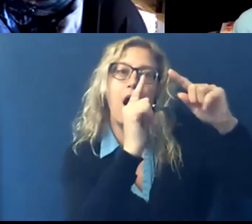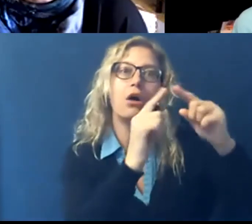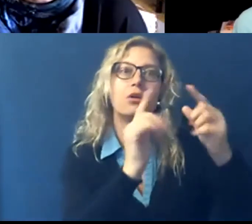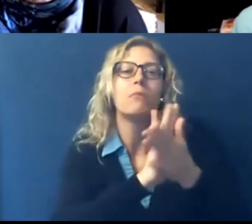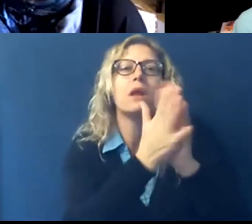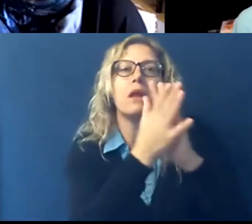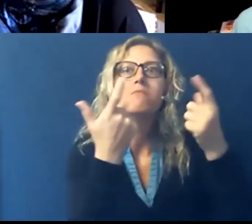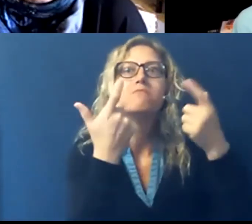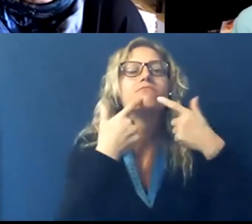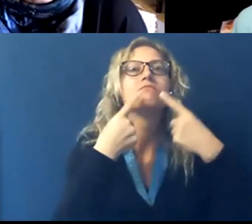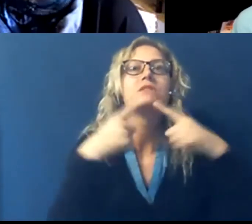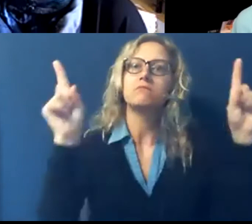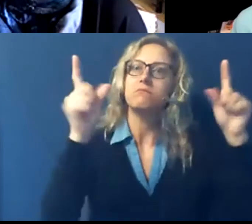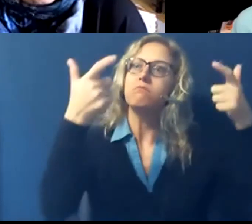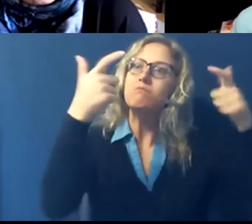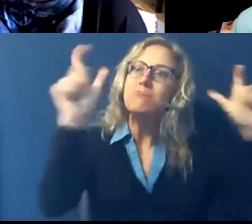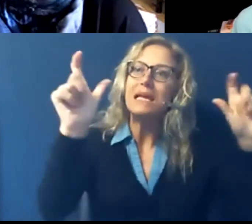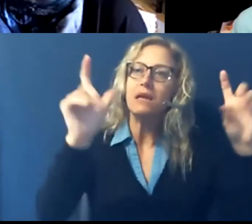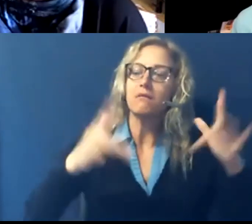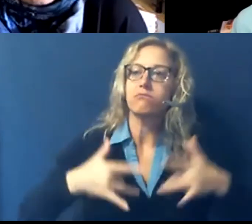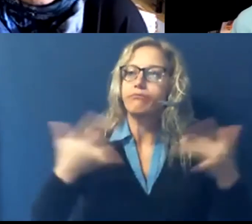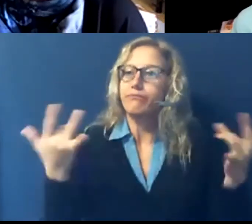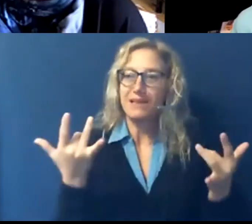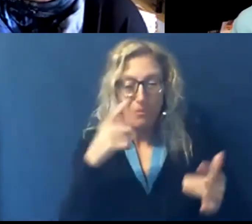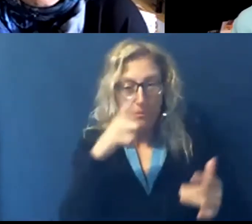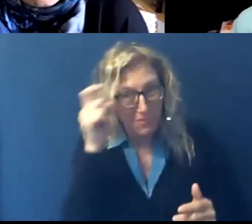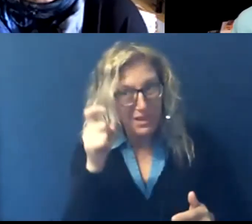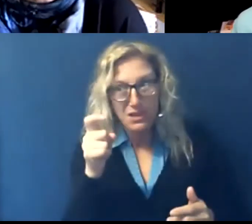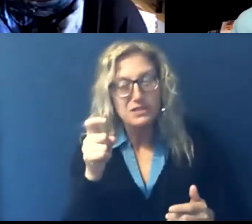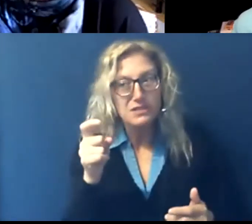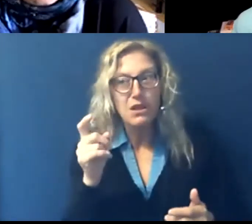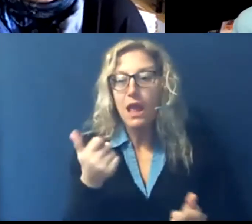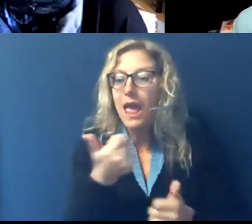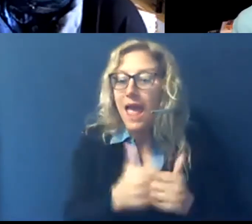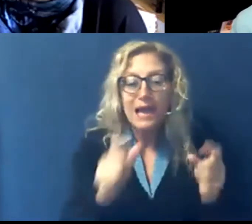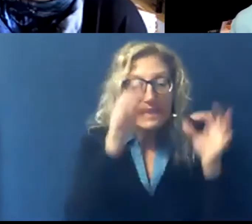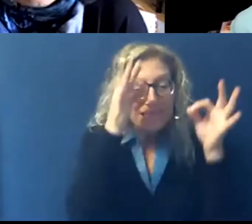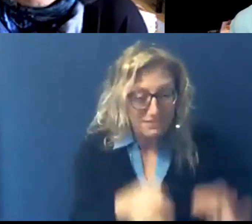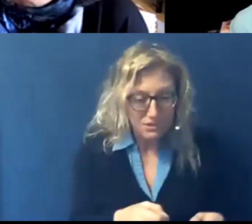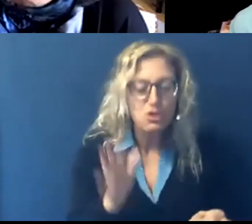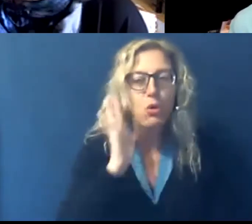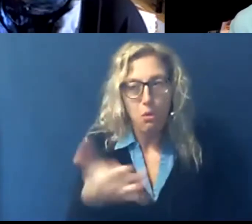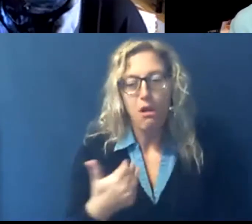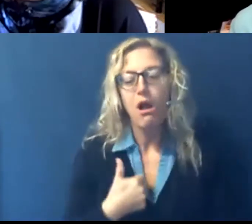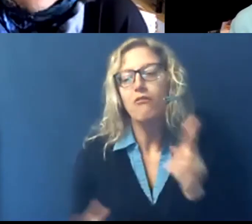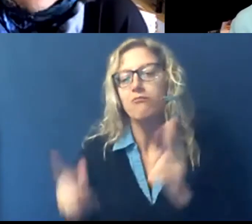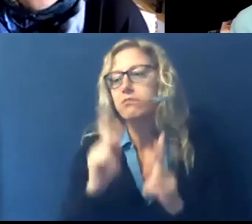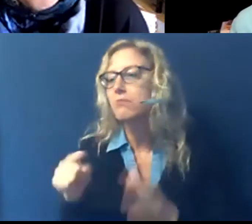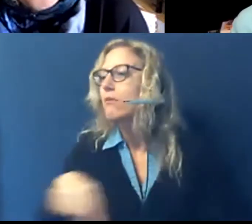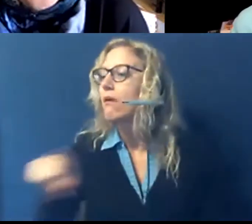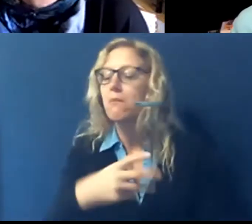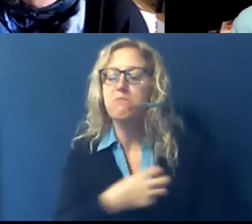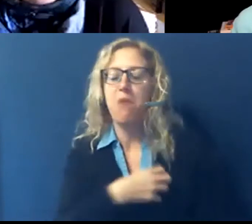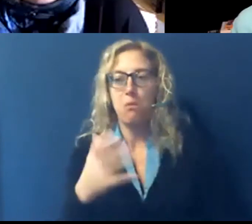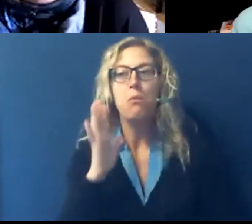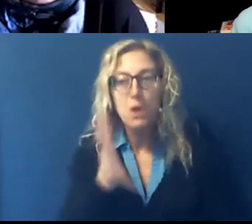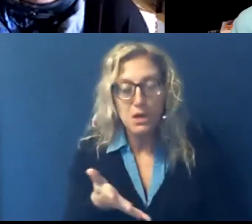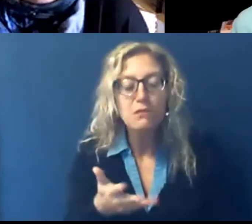heat is on and that there will be backlash for any of these decisions. So that's my